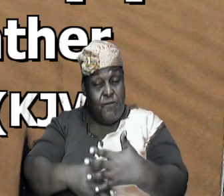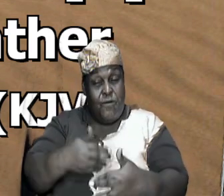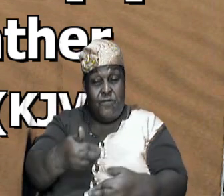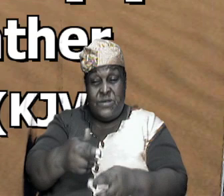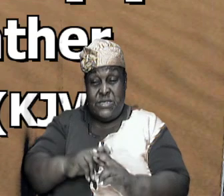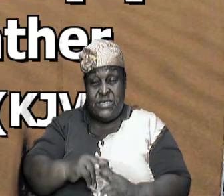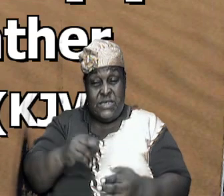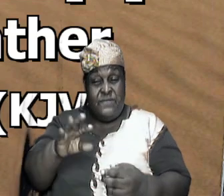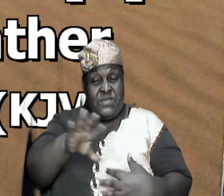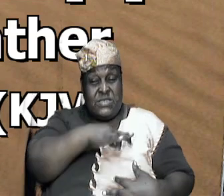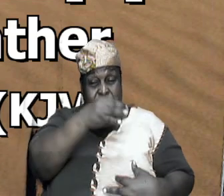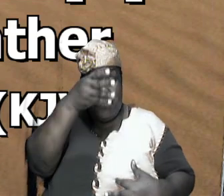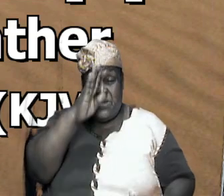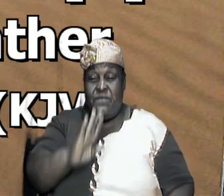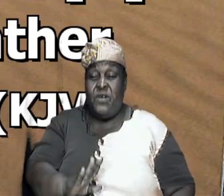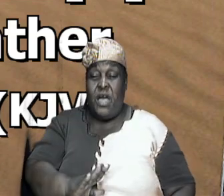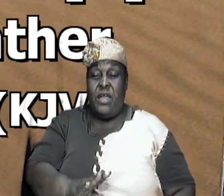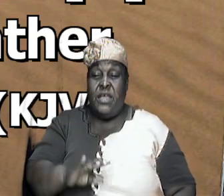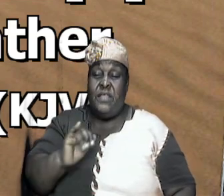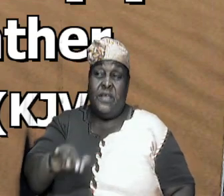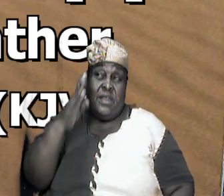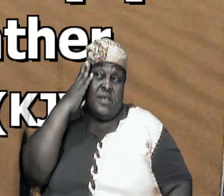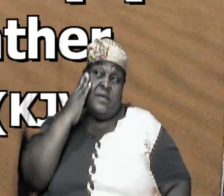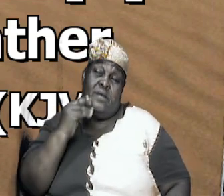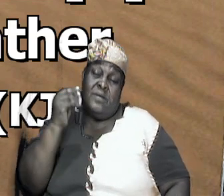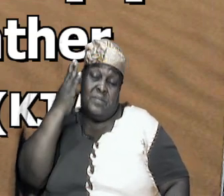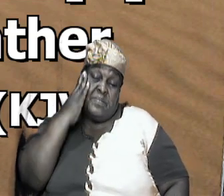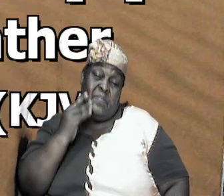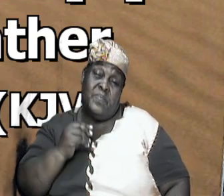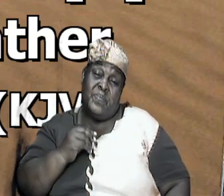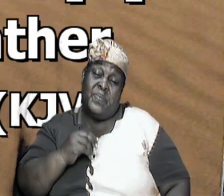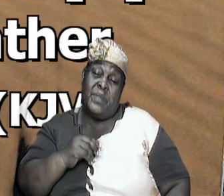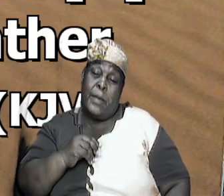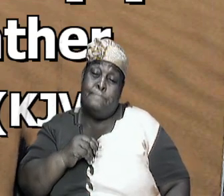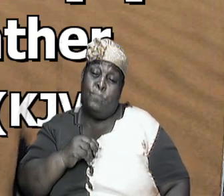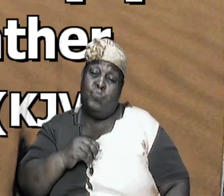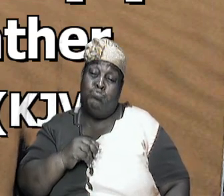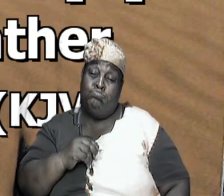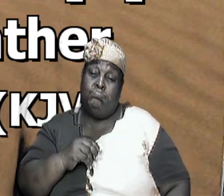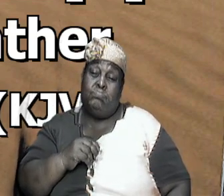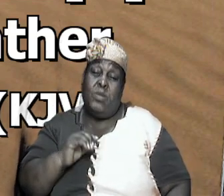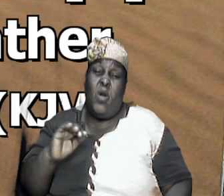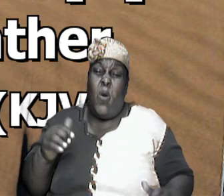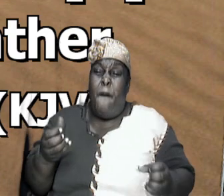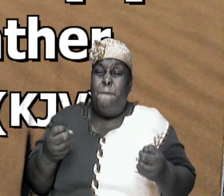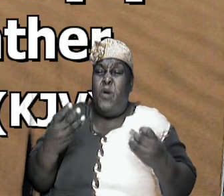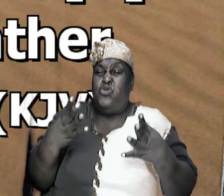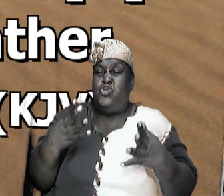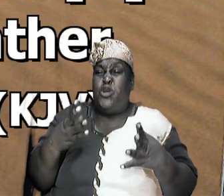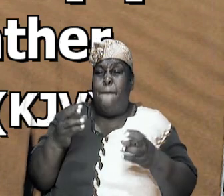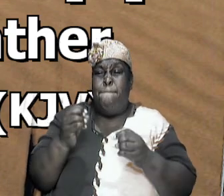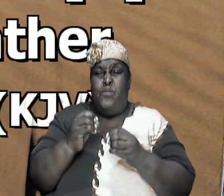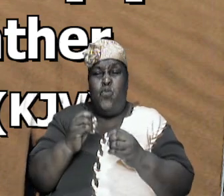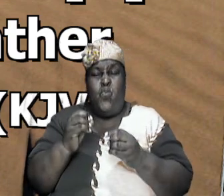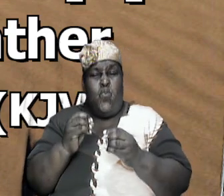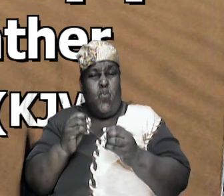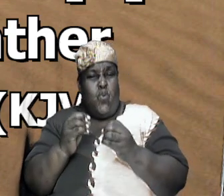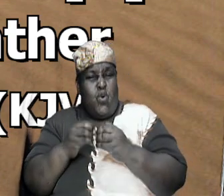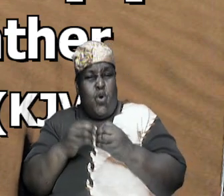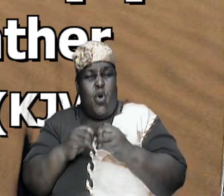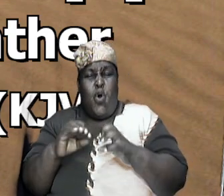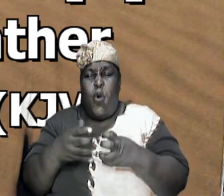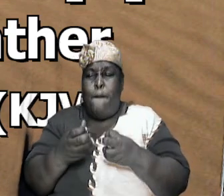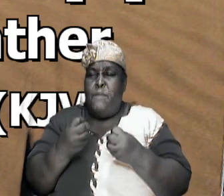received the Spirit, that experience in Acts 2:38, you know, how much more are you and